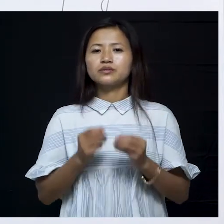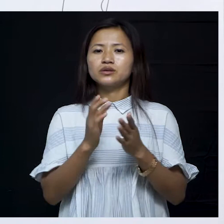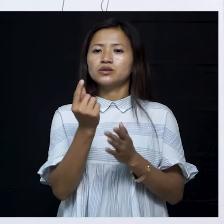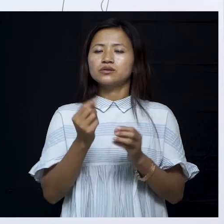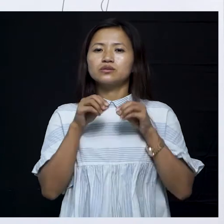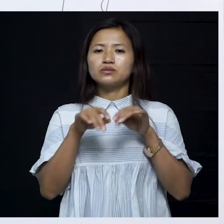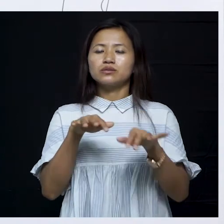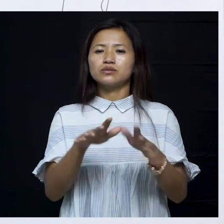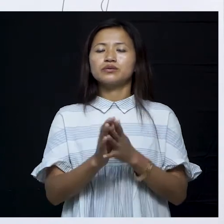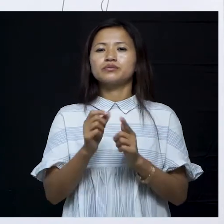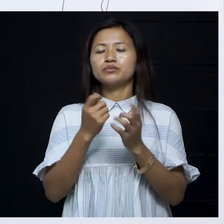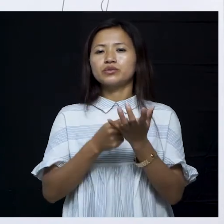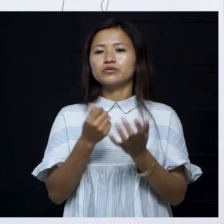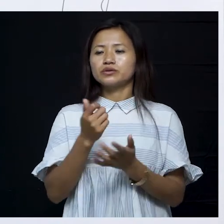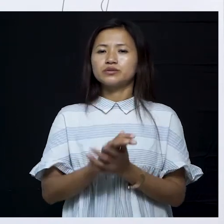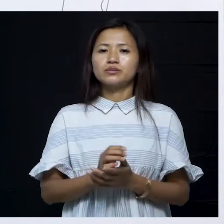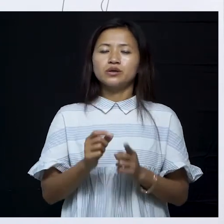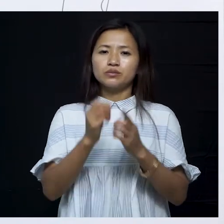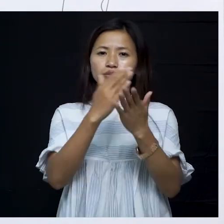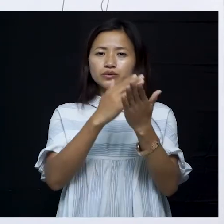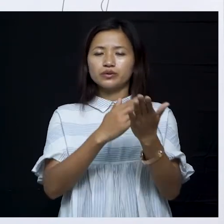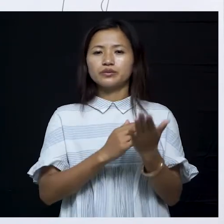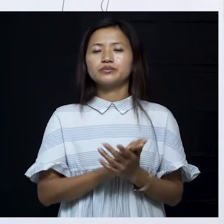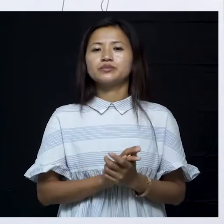Urban Poverty Eradication Program.